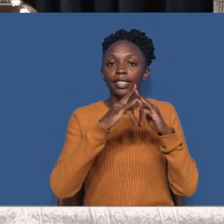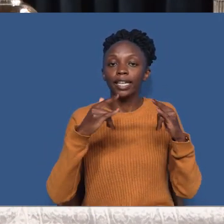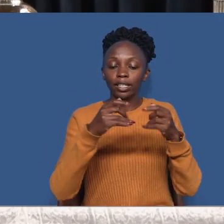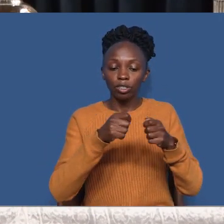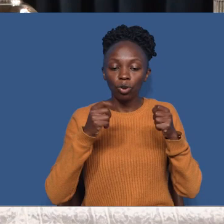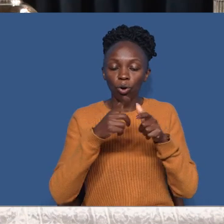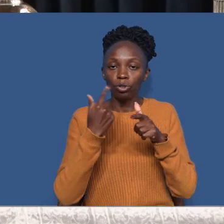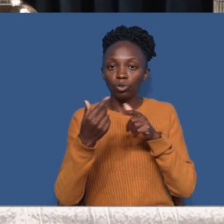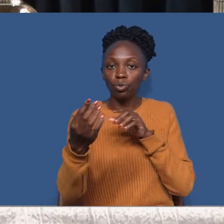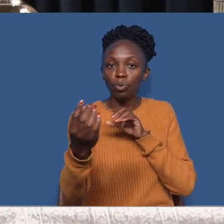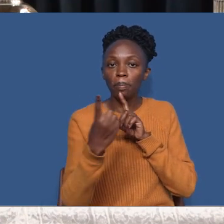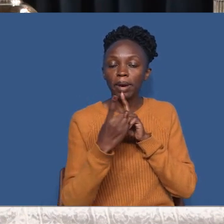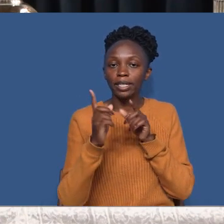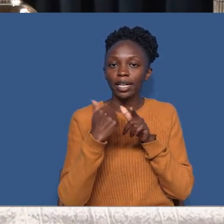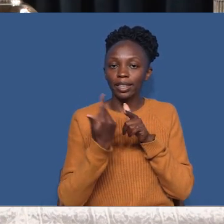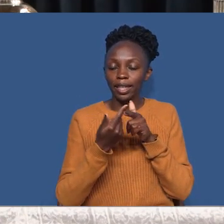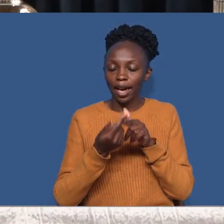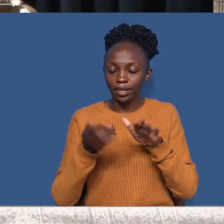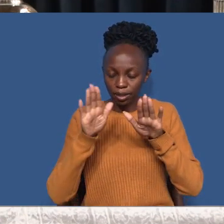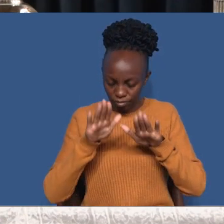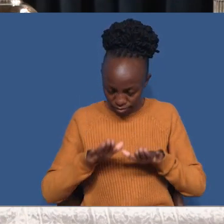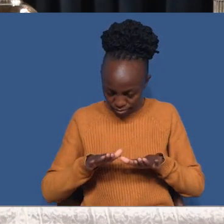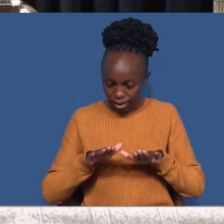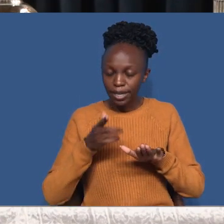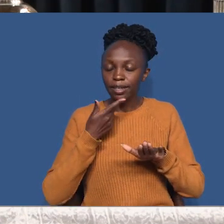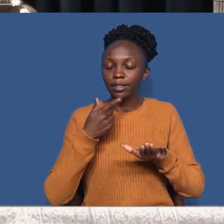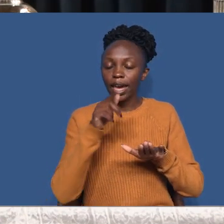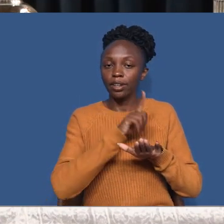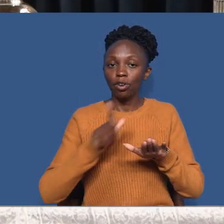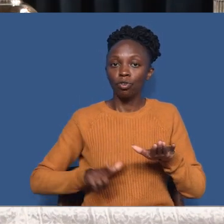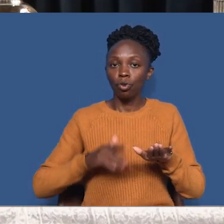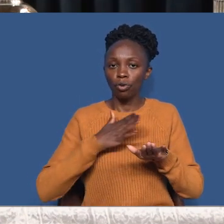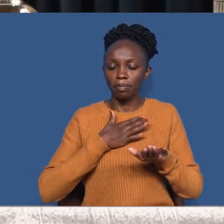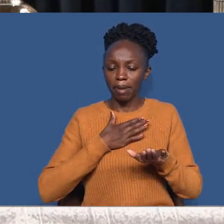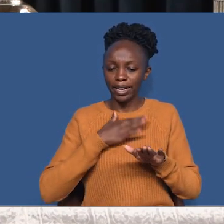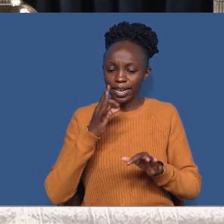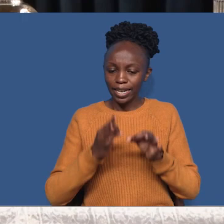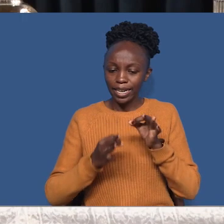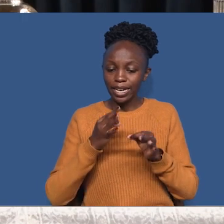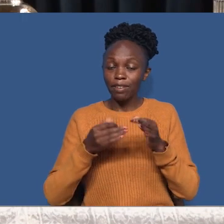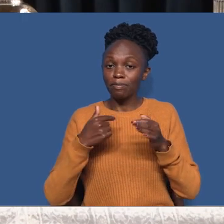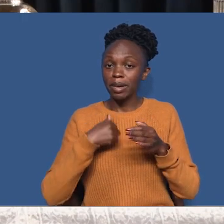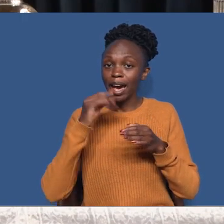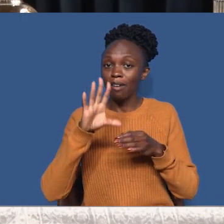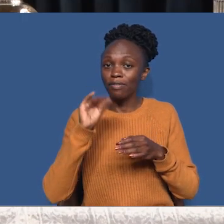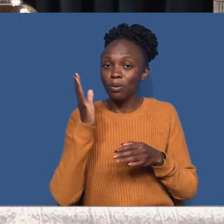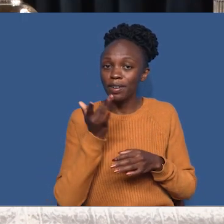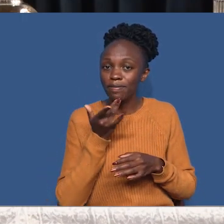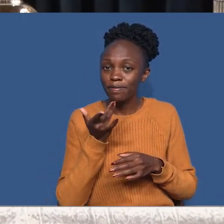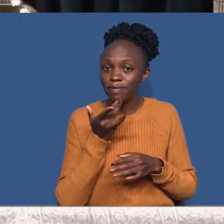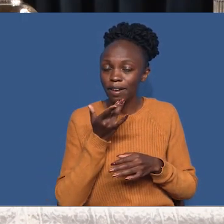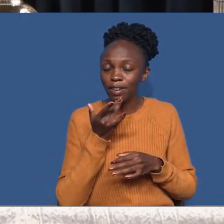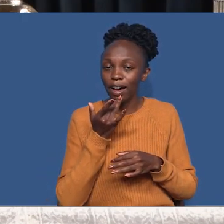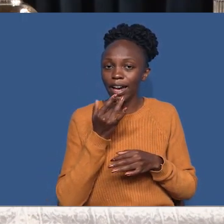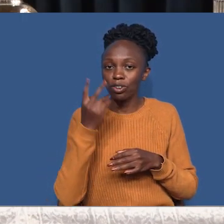bowed himself to the ground and said, "My Lord, if I have now found favor in your